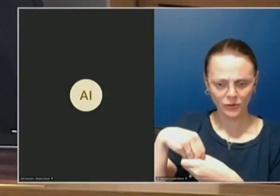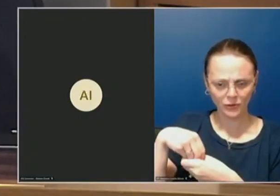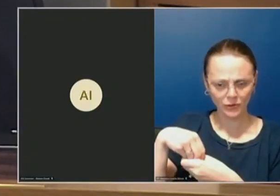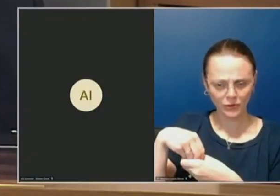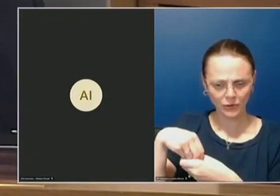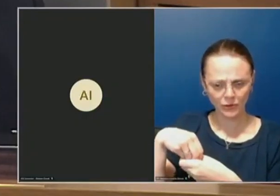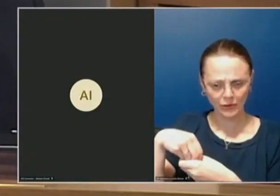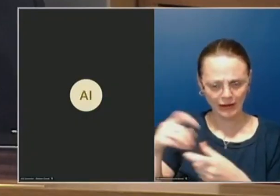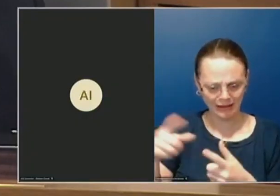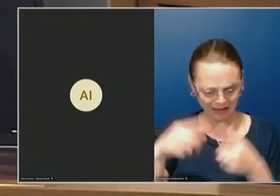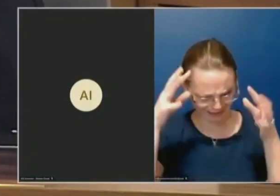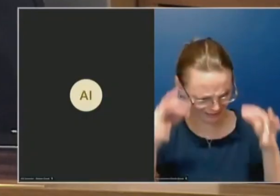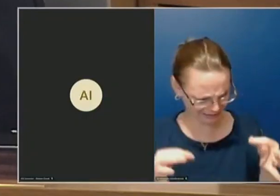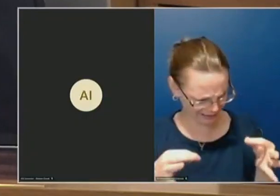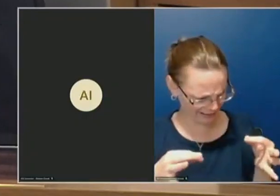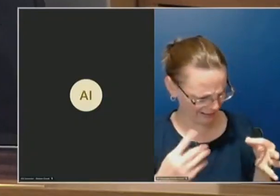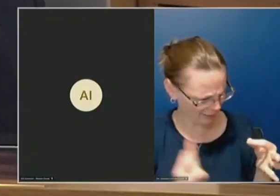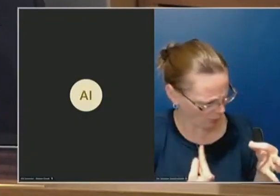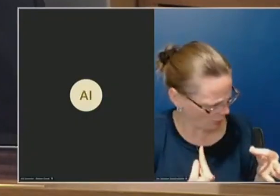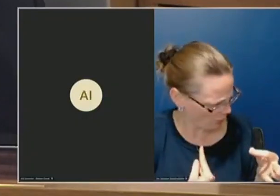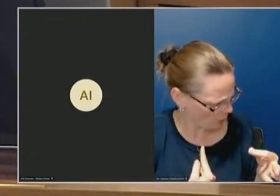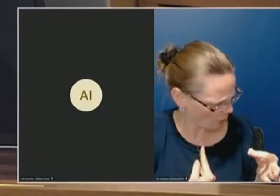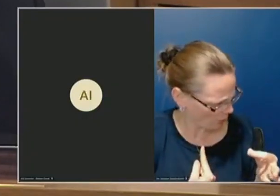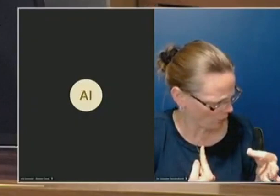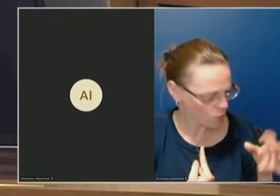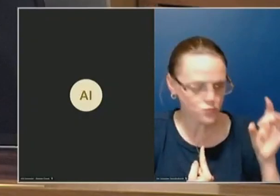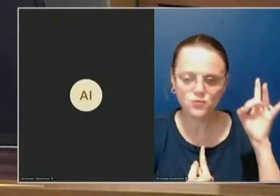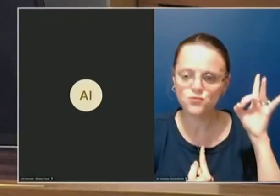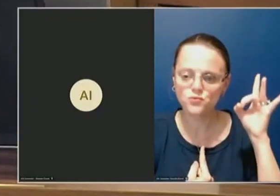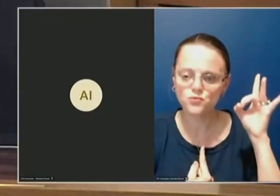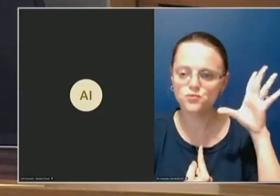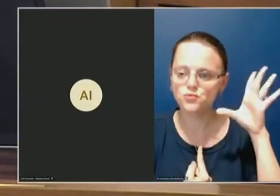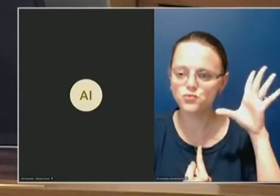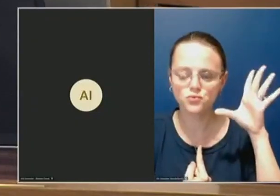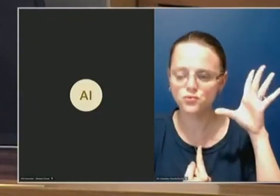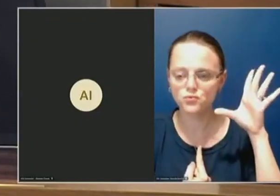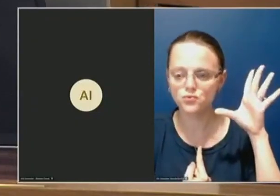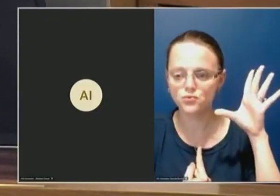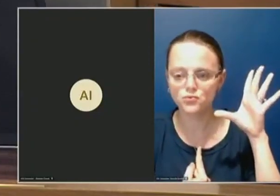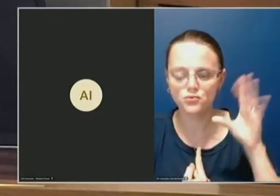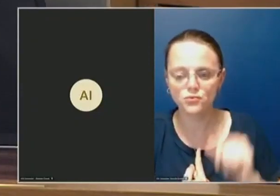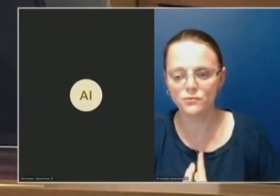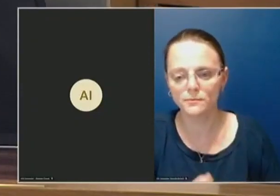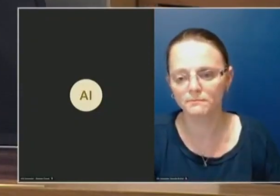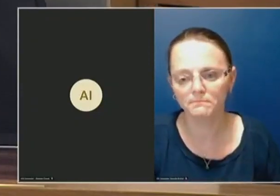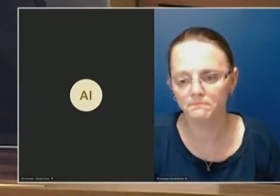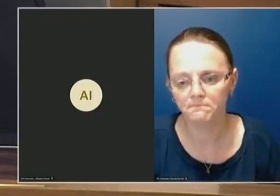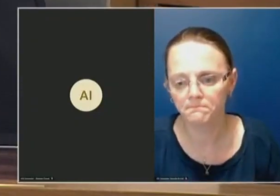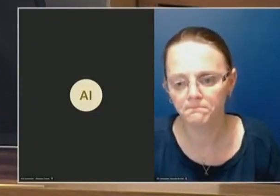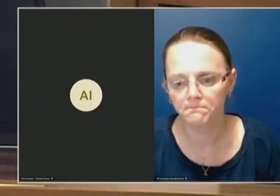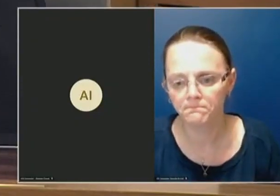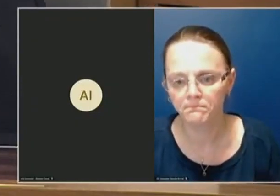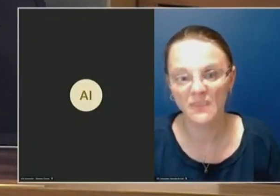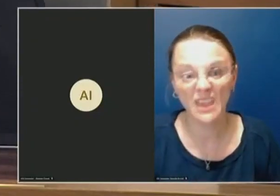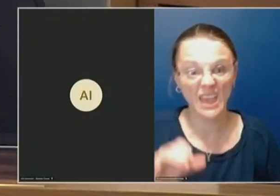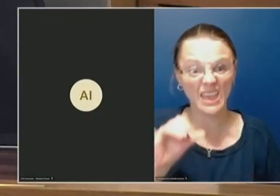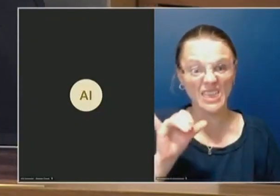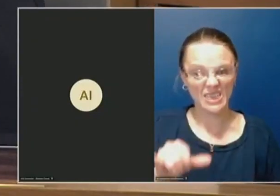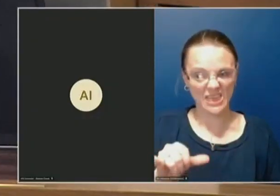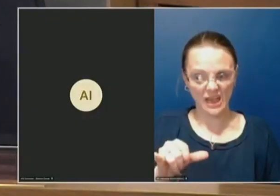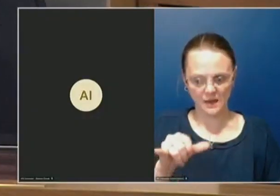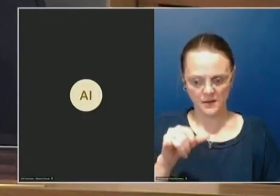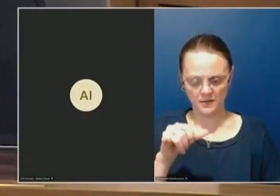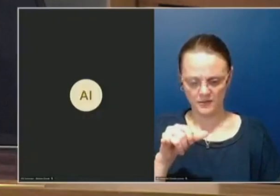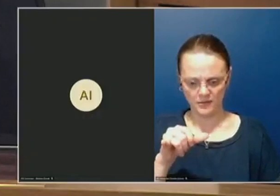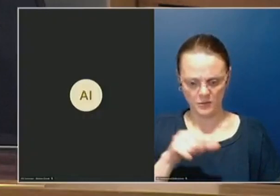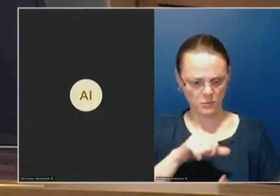this decision on their own. It's a catastrophe. It is a catastrophe. And it doesn't reflect that